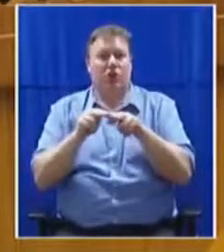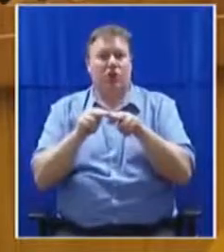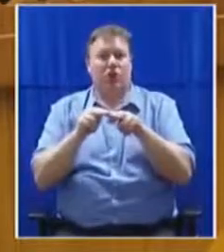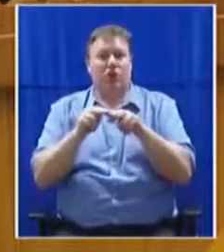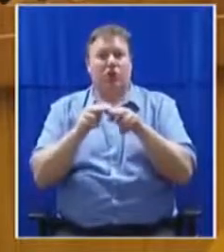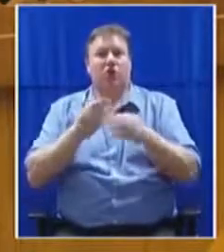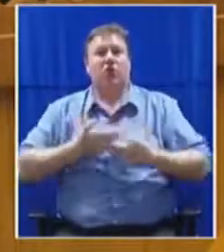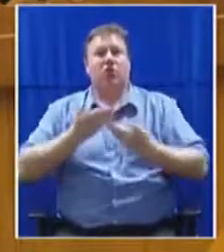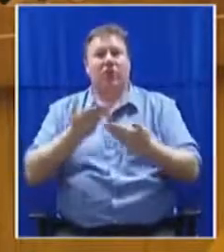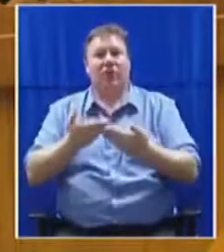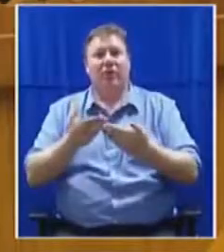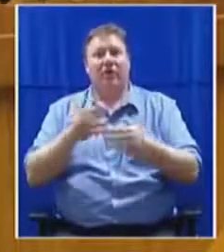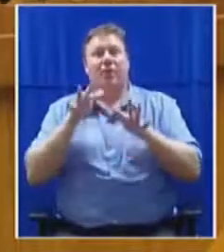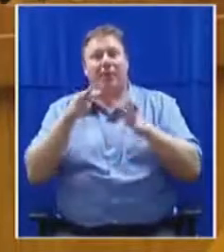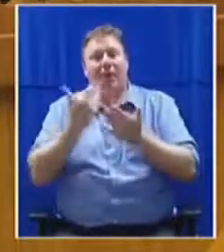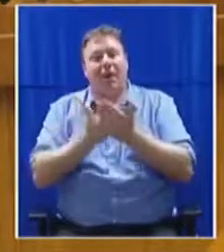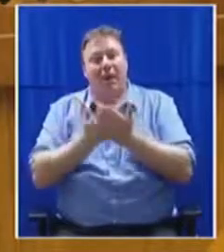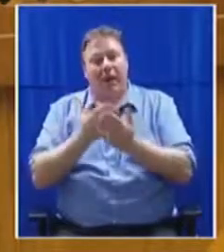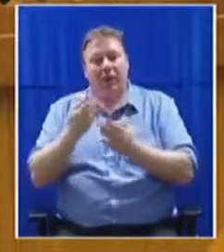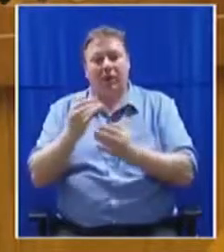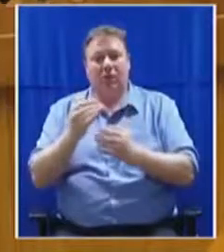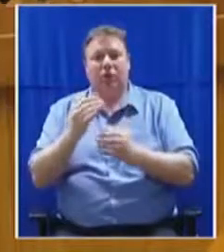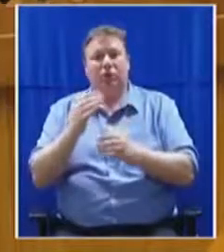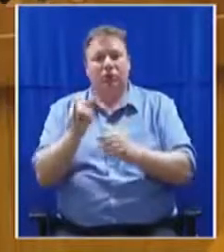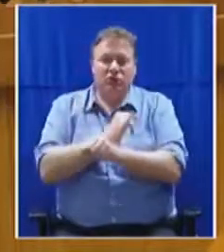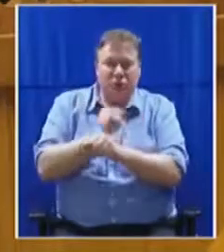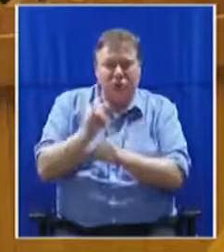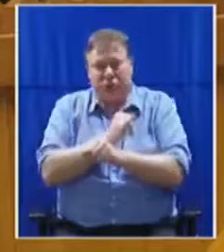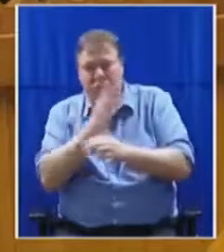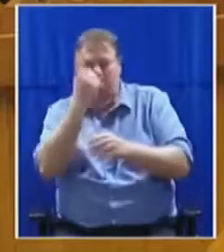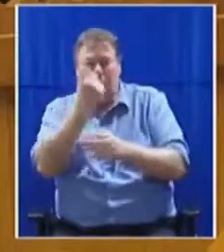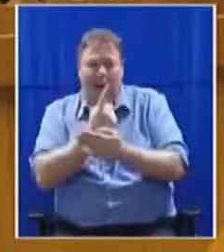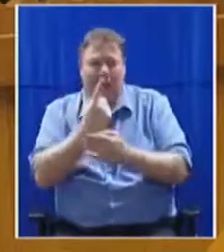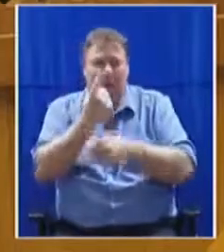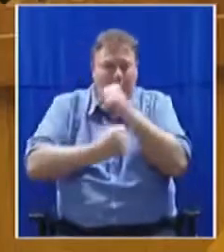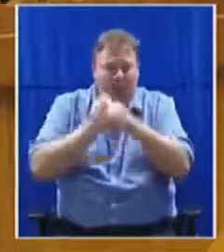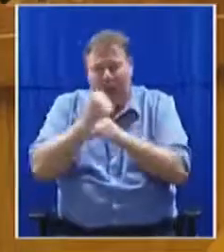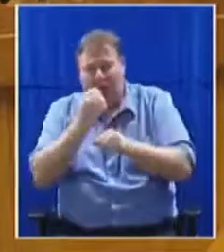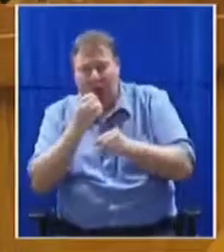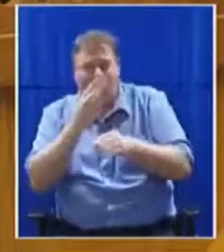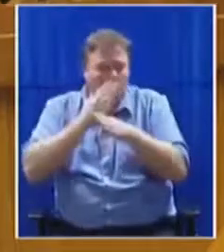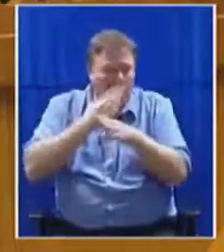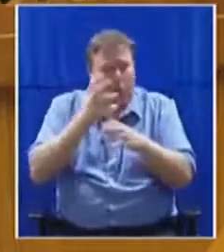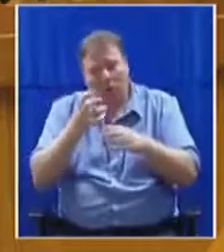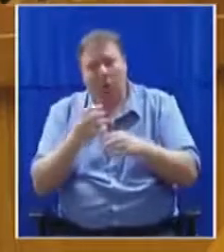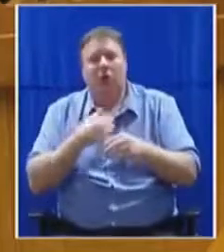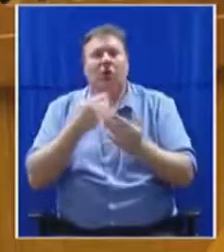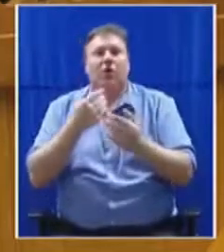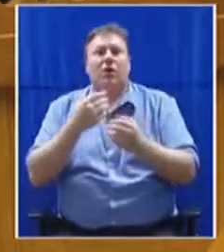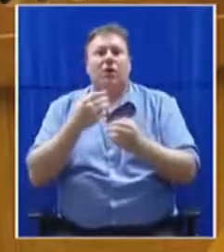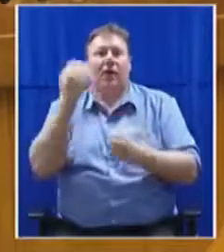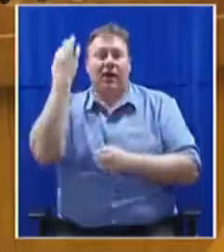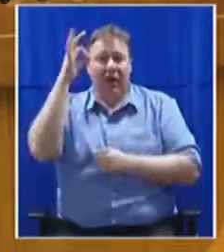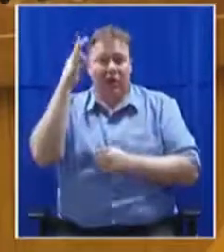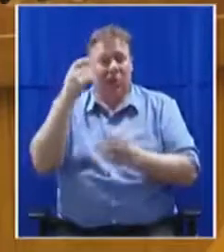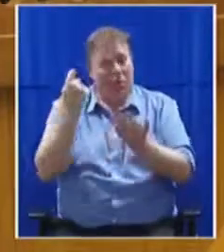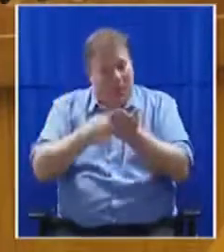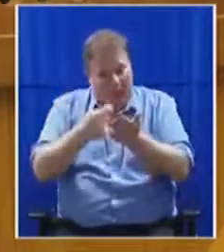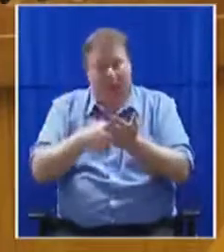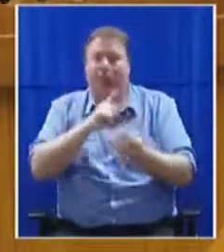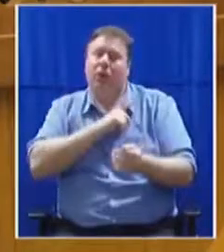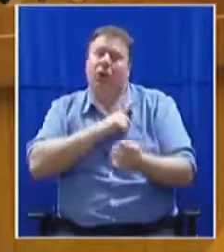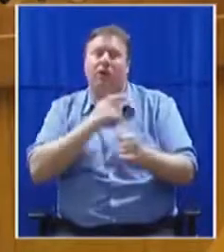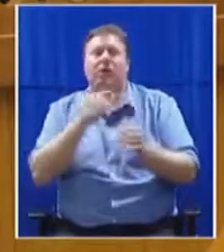people can intern for a year, learn skills. The state needs to be able to pay them so that they can contribute to our economy. Furthermore,